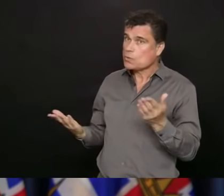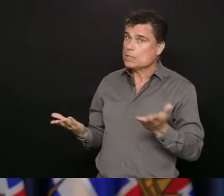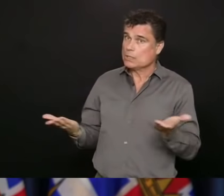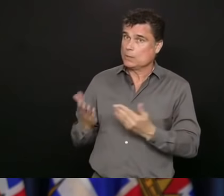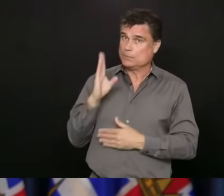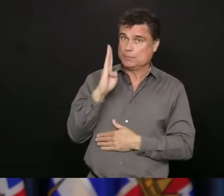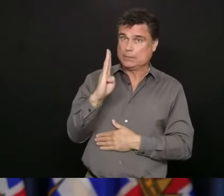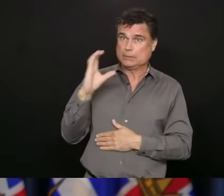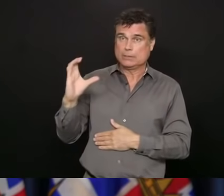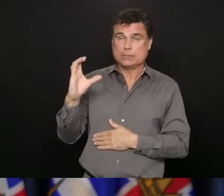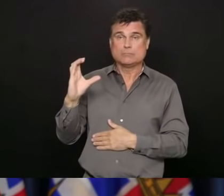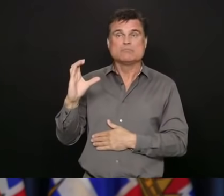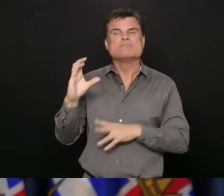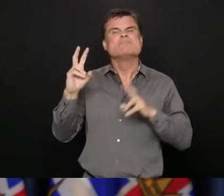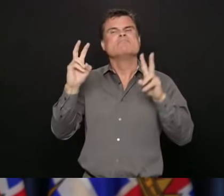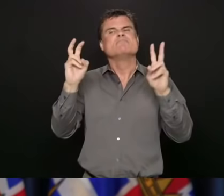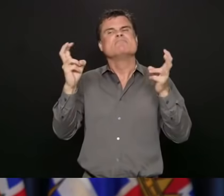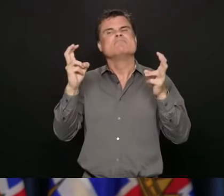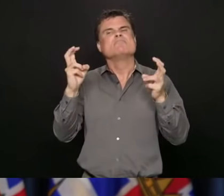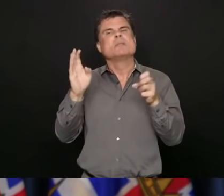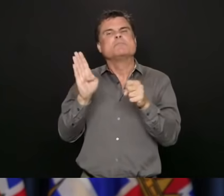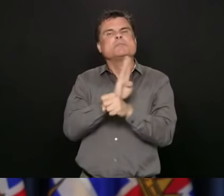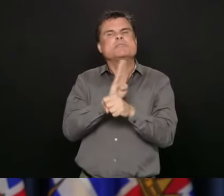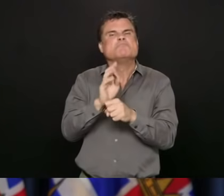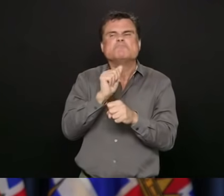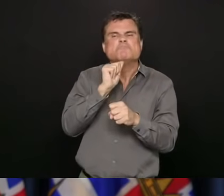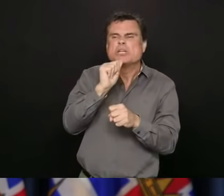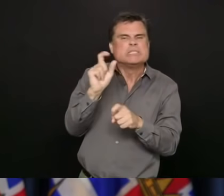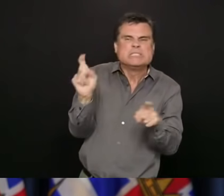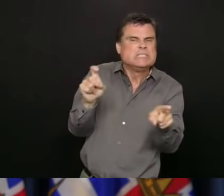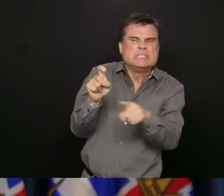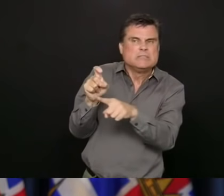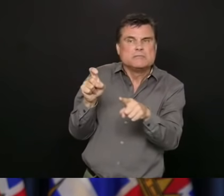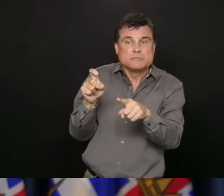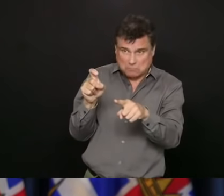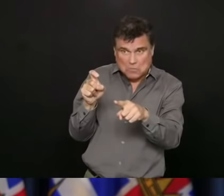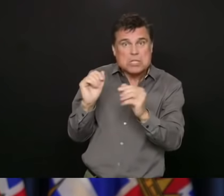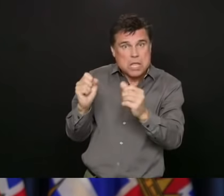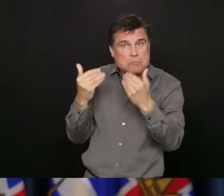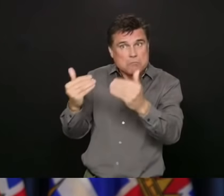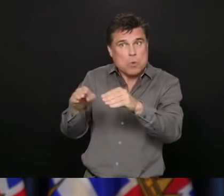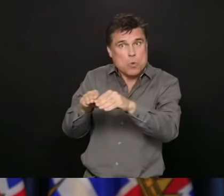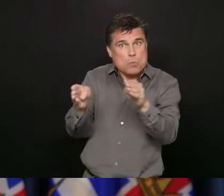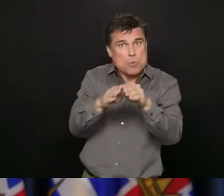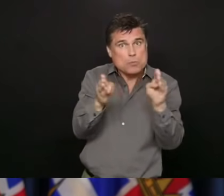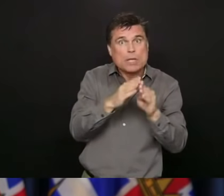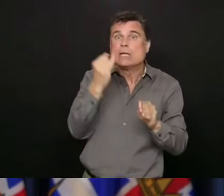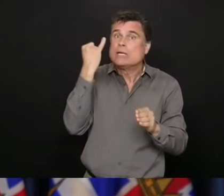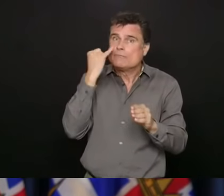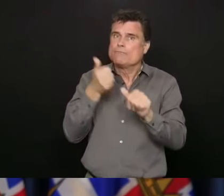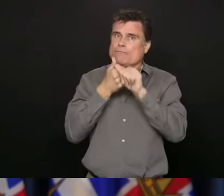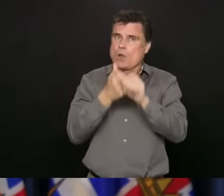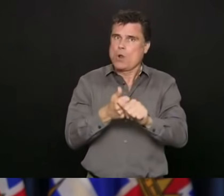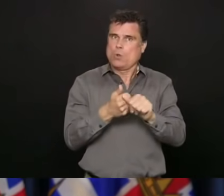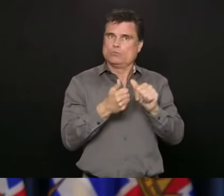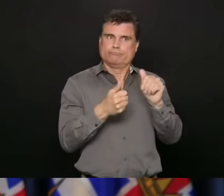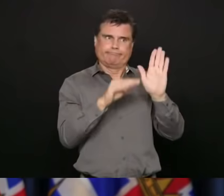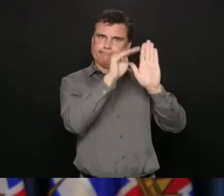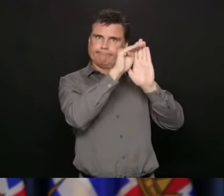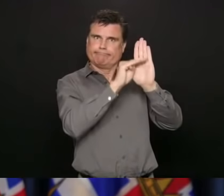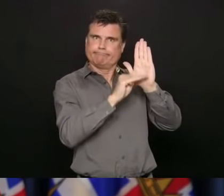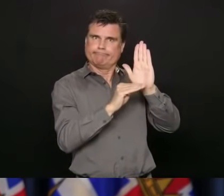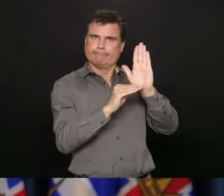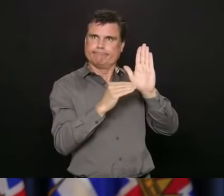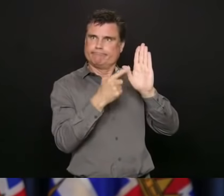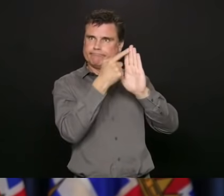provincial health officer. So I'm wondering if there's a shop that's thinking, hey, I can abide by those guidelines. Maybe it makes sense for me to reopen.